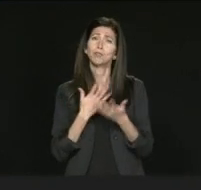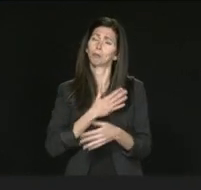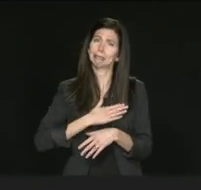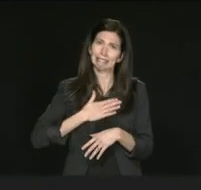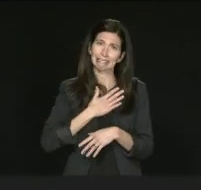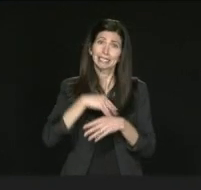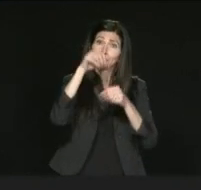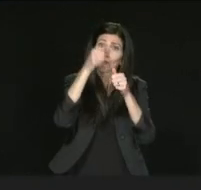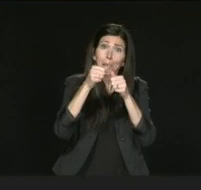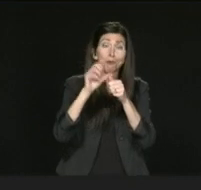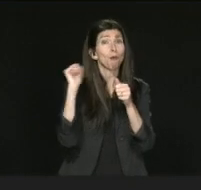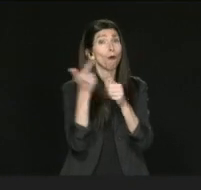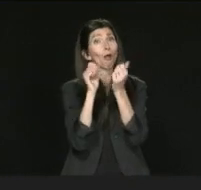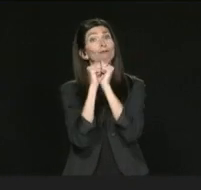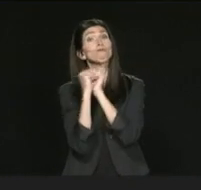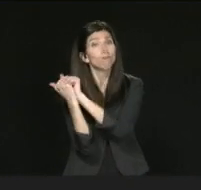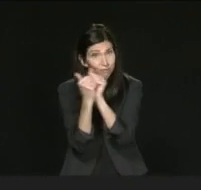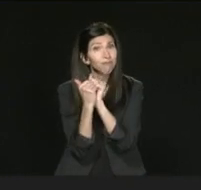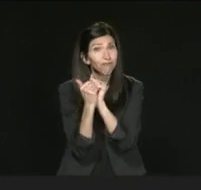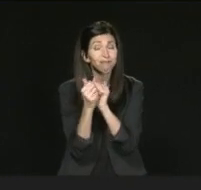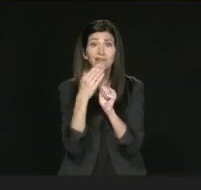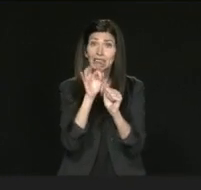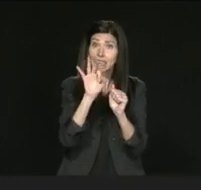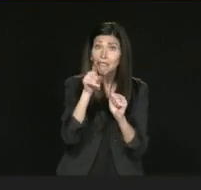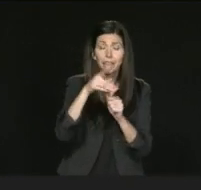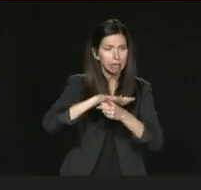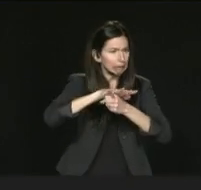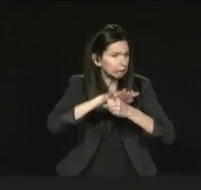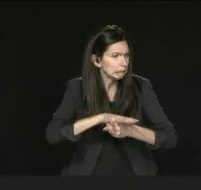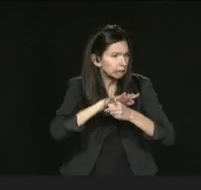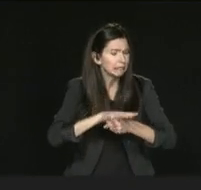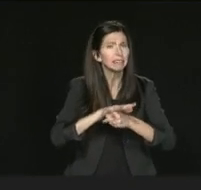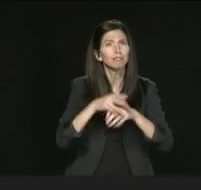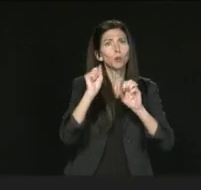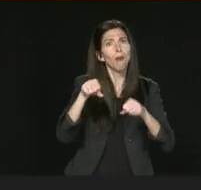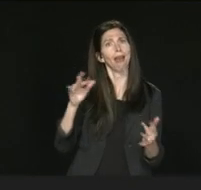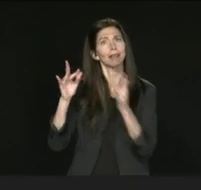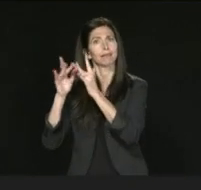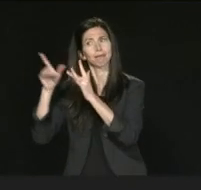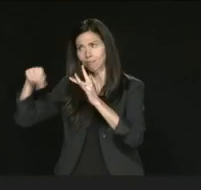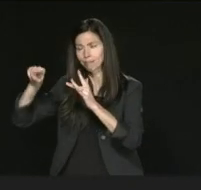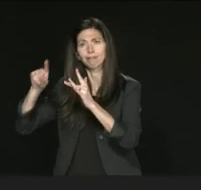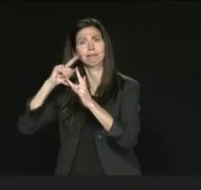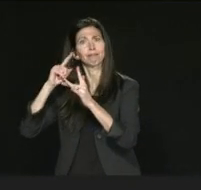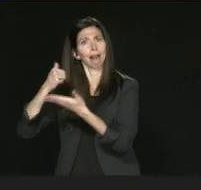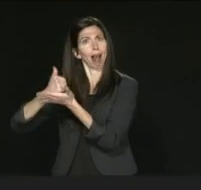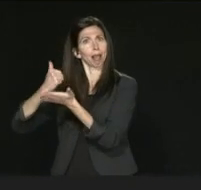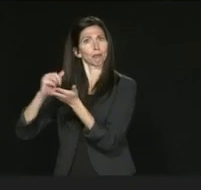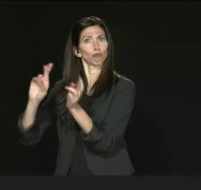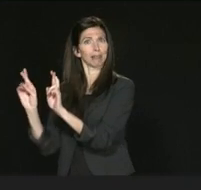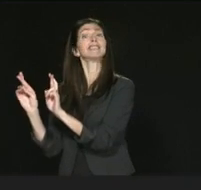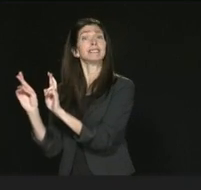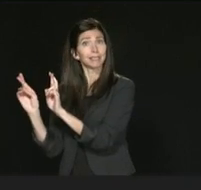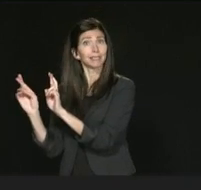help. Don't be afraid to speak up and talk if you are struggling with the weight of what you're